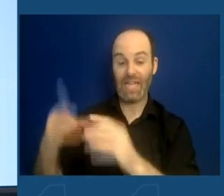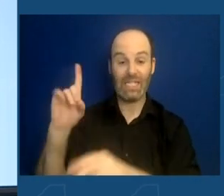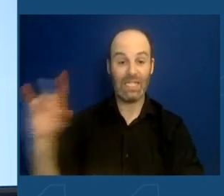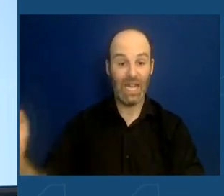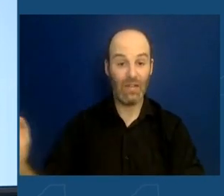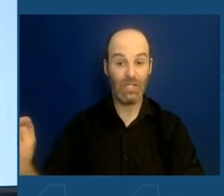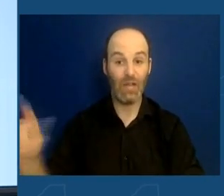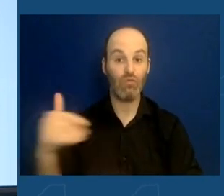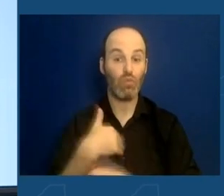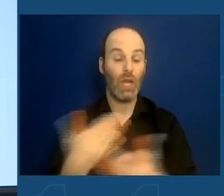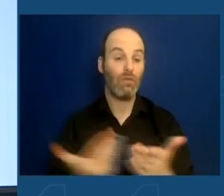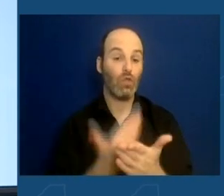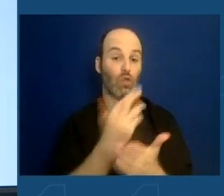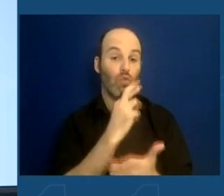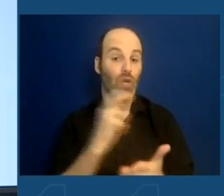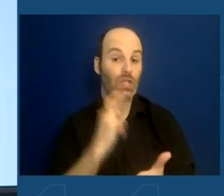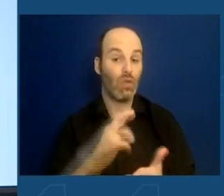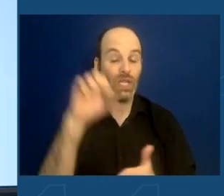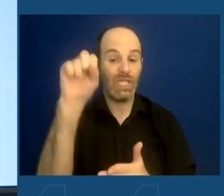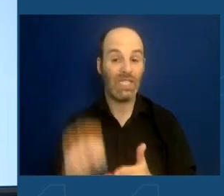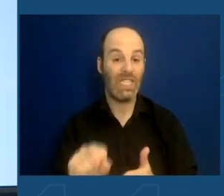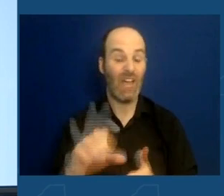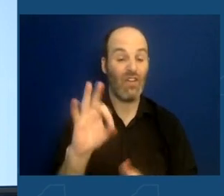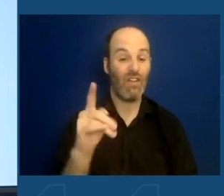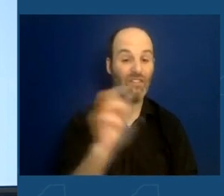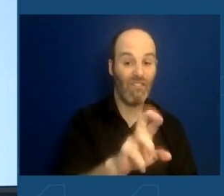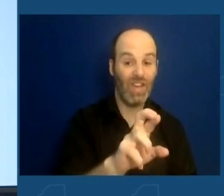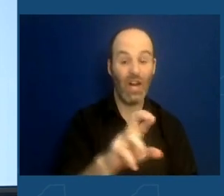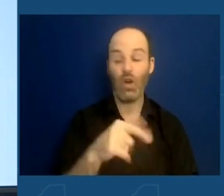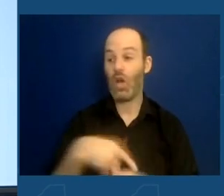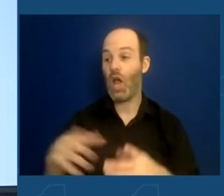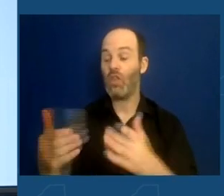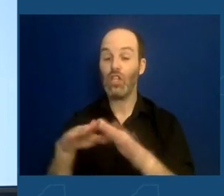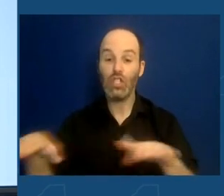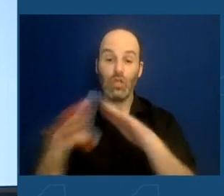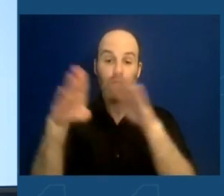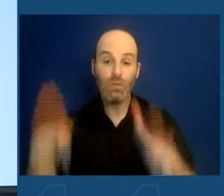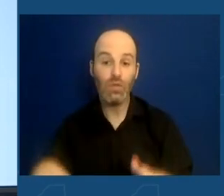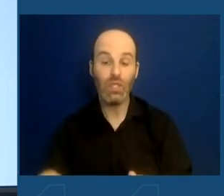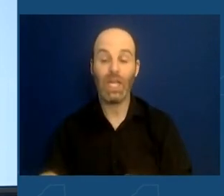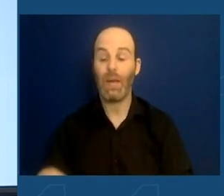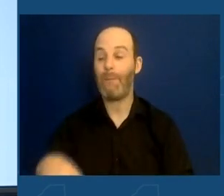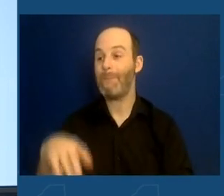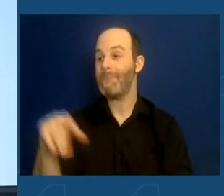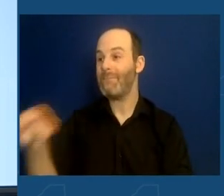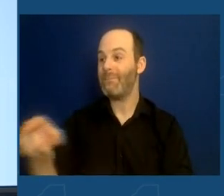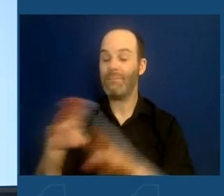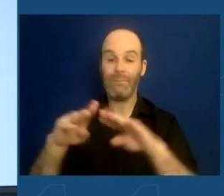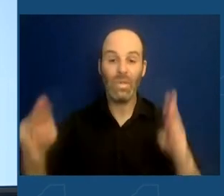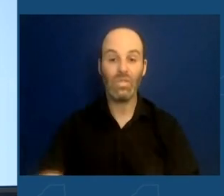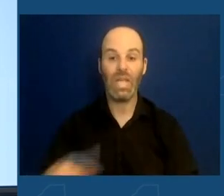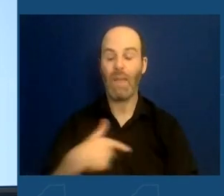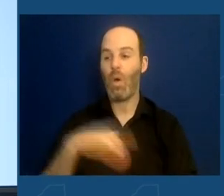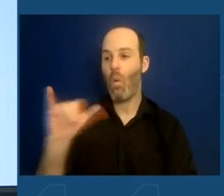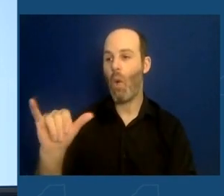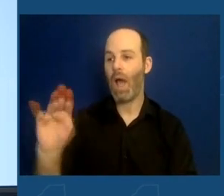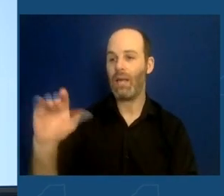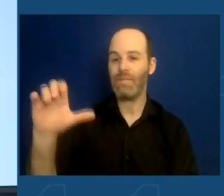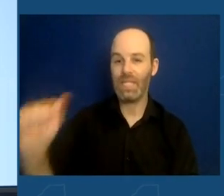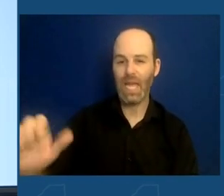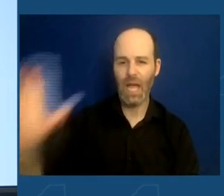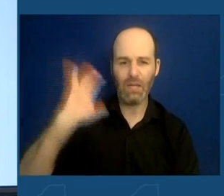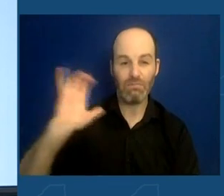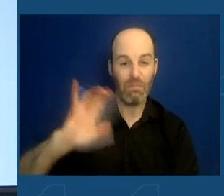Fair, like the Children's Museum, the Rooftop Lounge, the Riverwalk Bagels, the former YMCA converted into